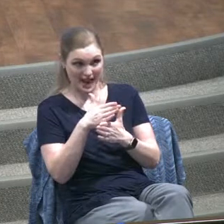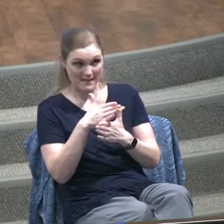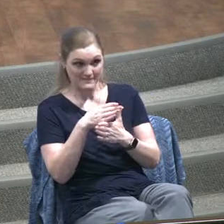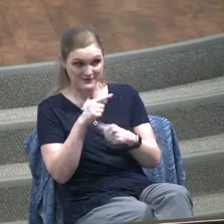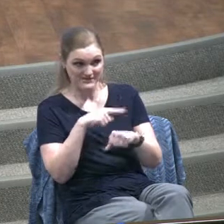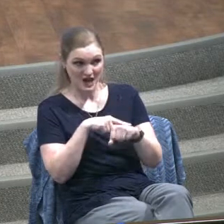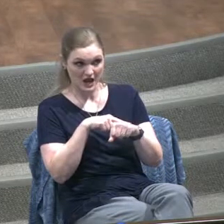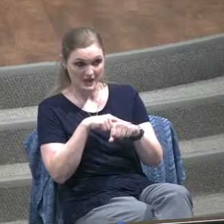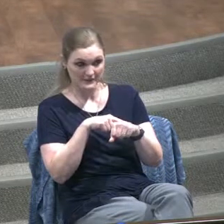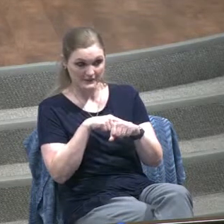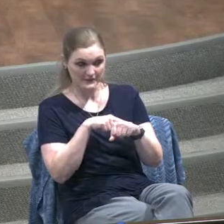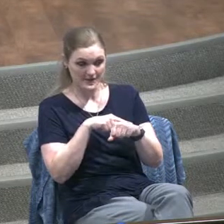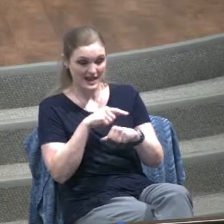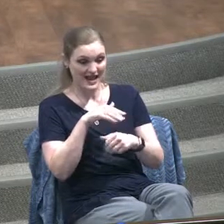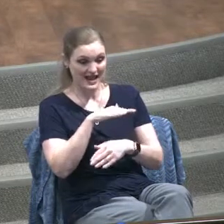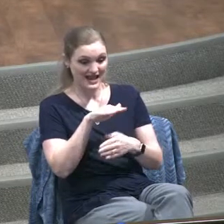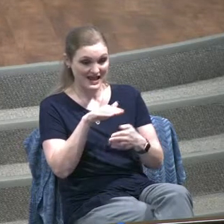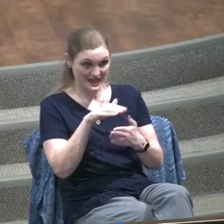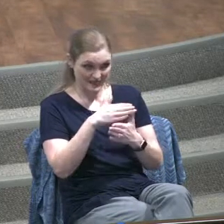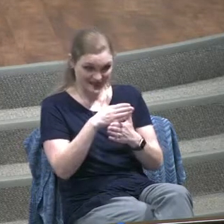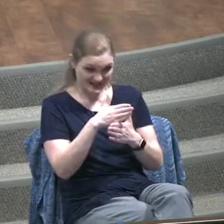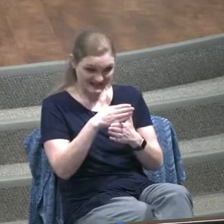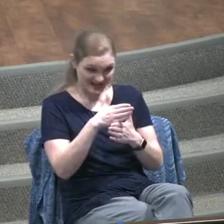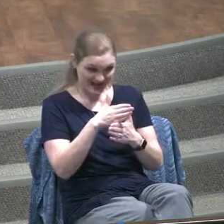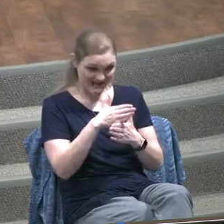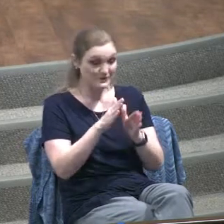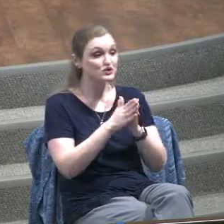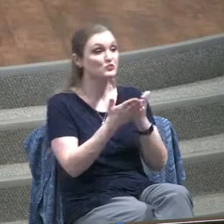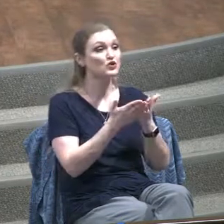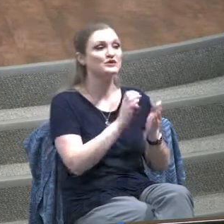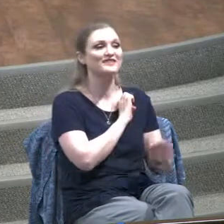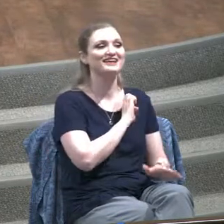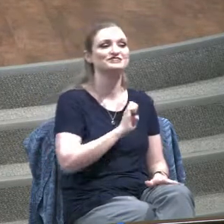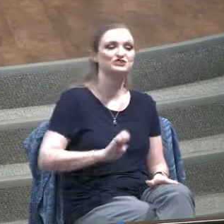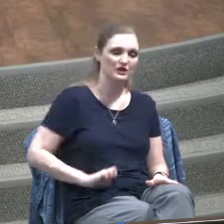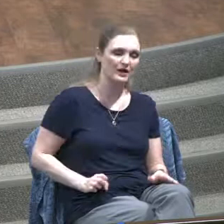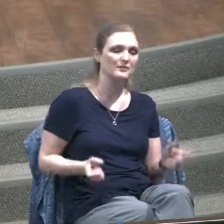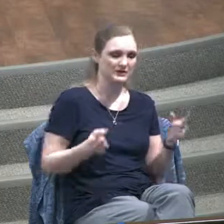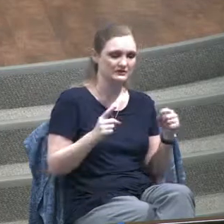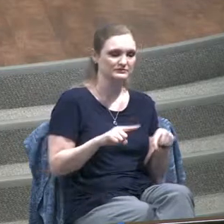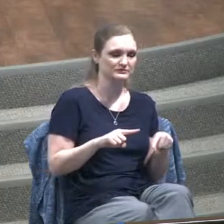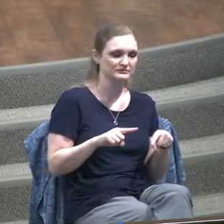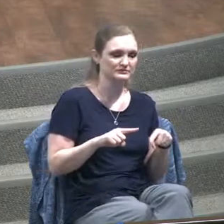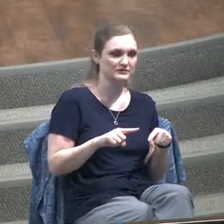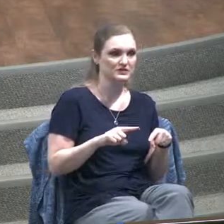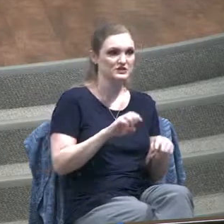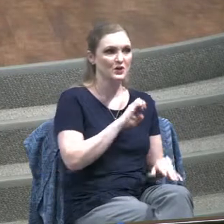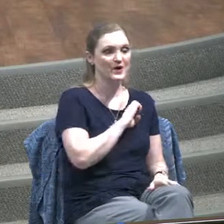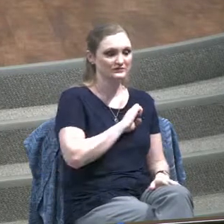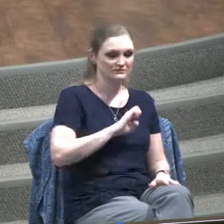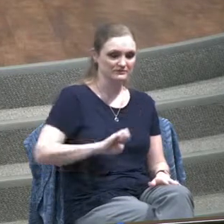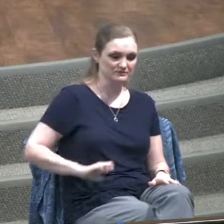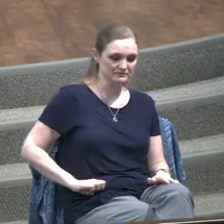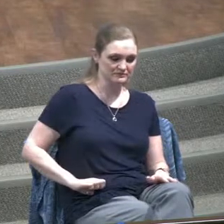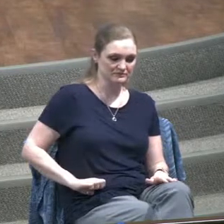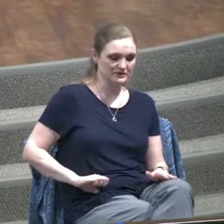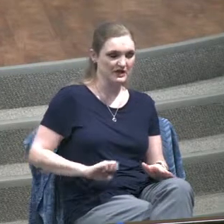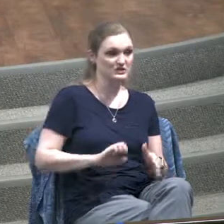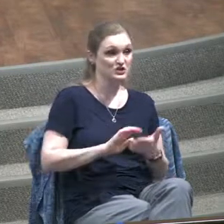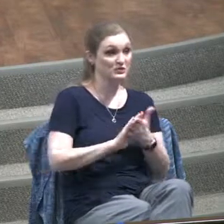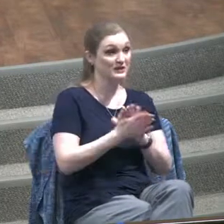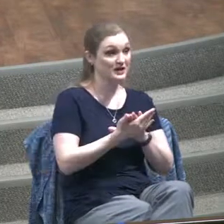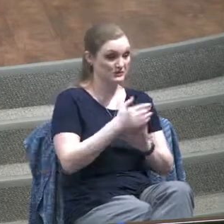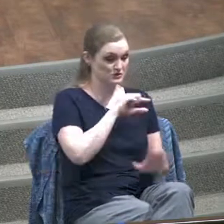that gap is when the events in the book of Esther take place. Esther becomes